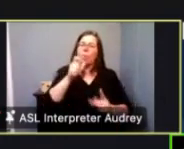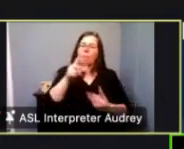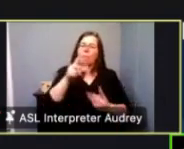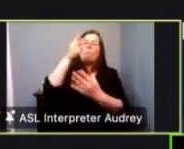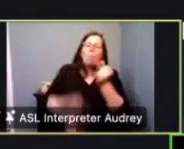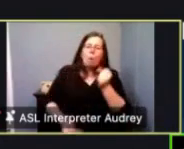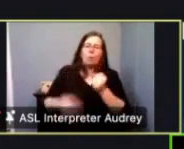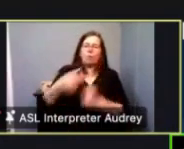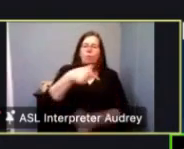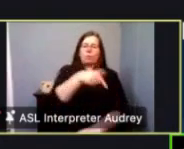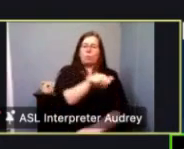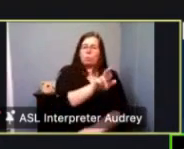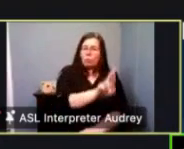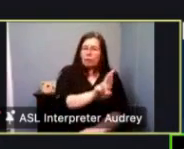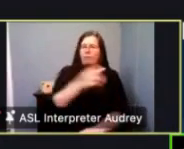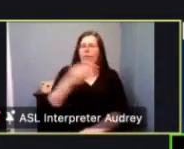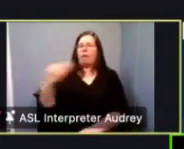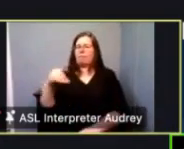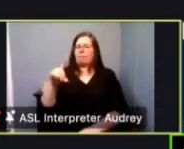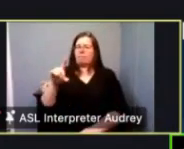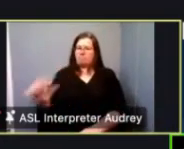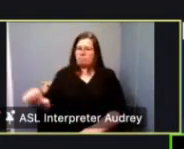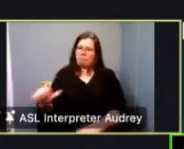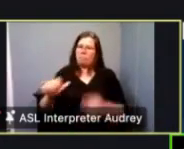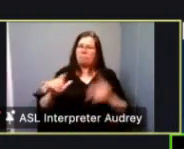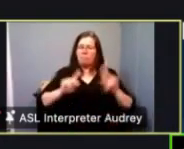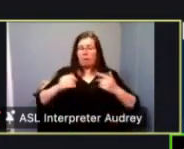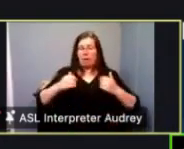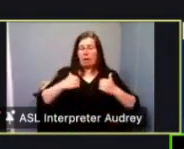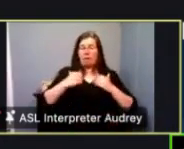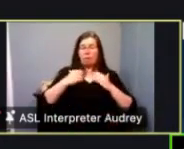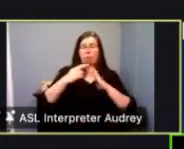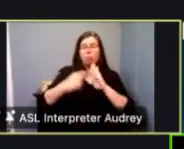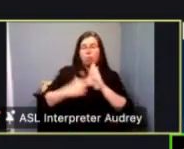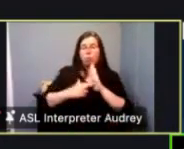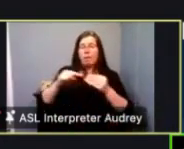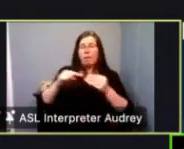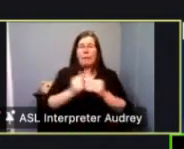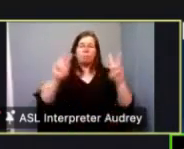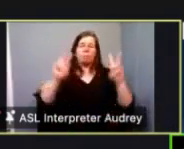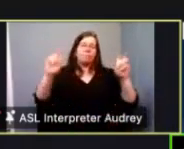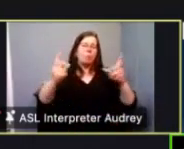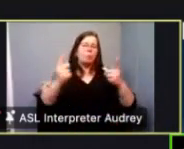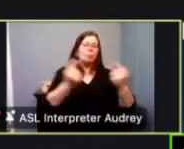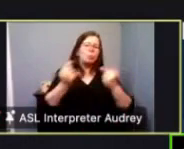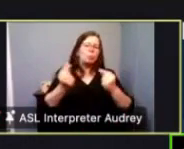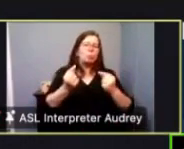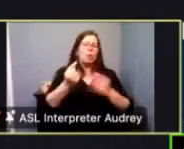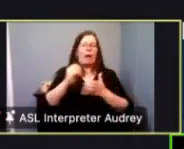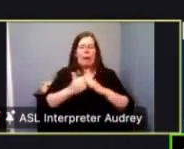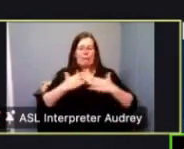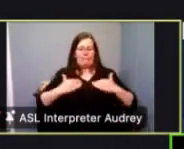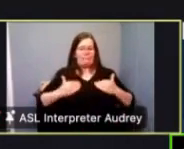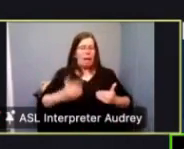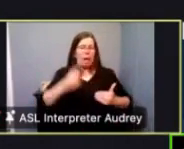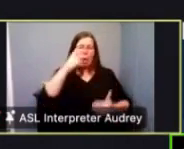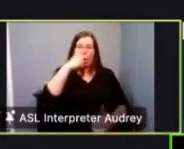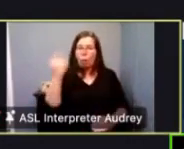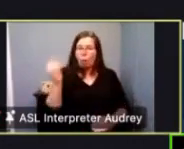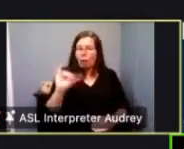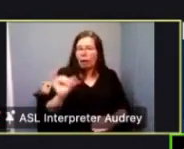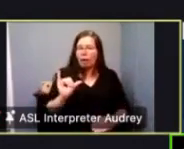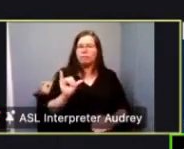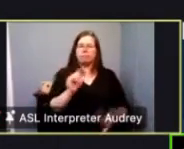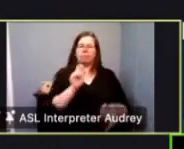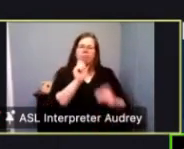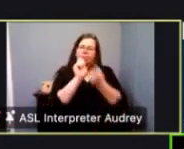and disabled. I met people who took rules about what men and women were supposed to do or how bodies were supposed to look and